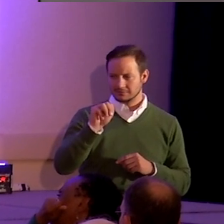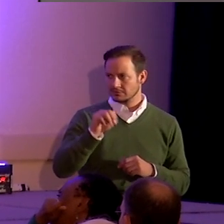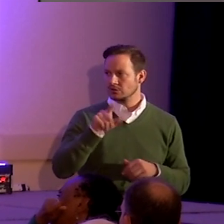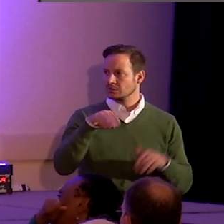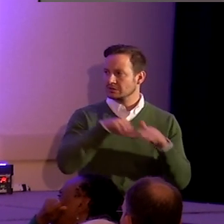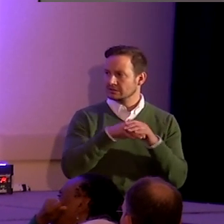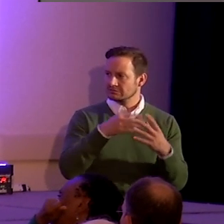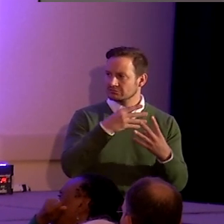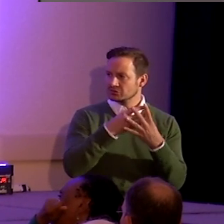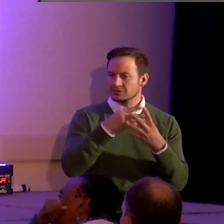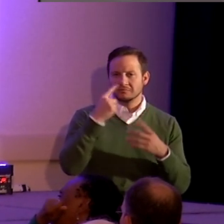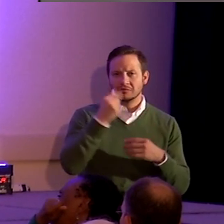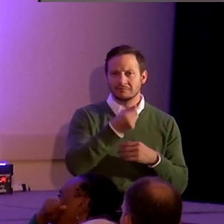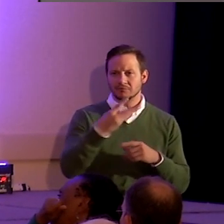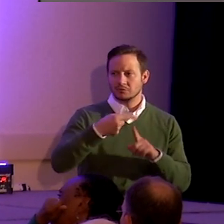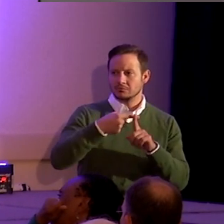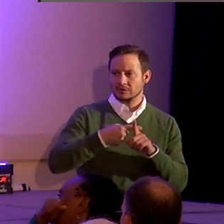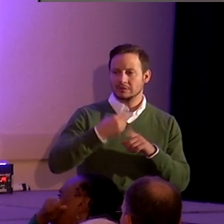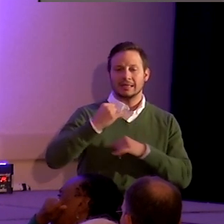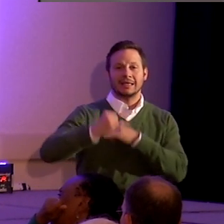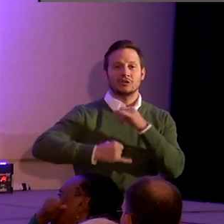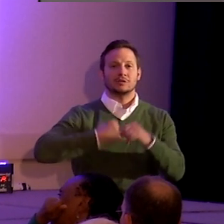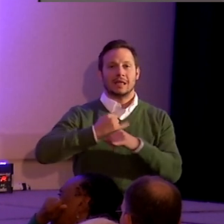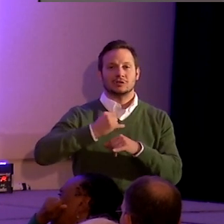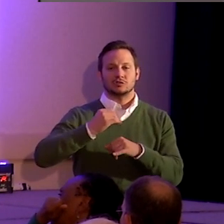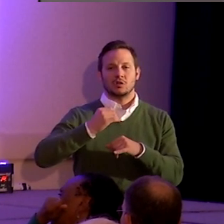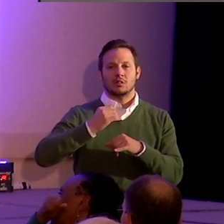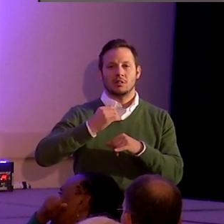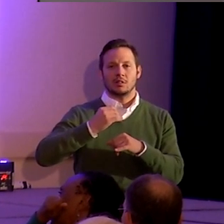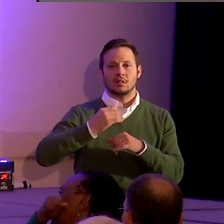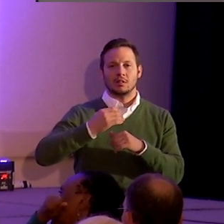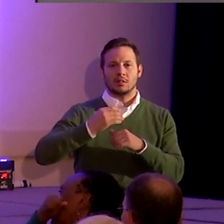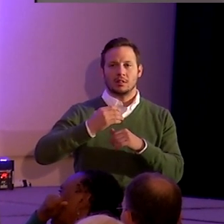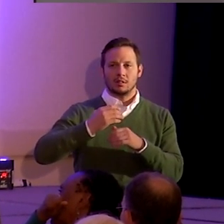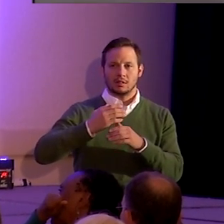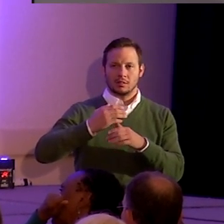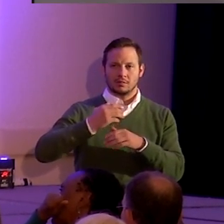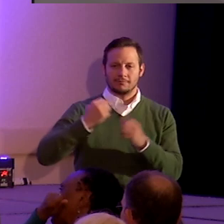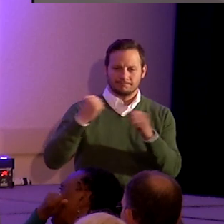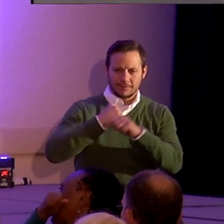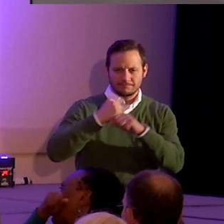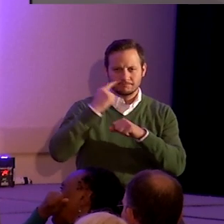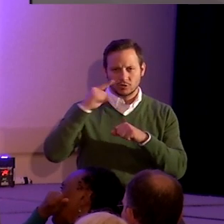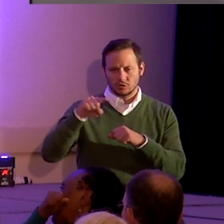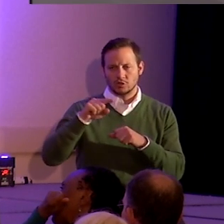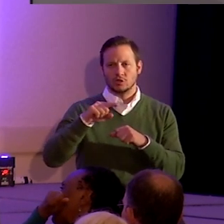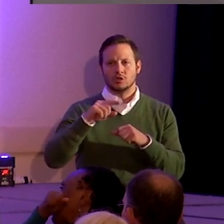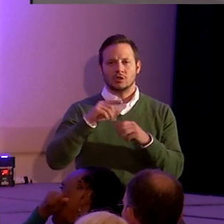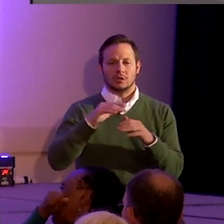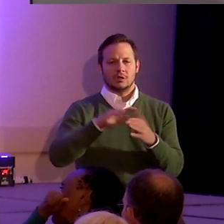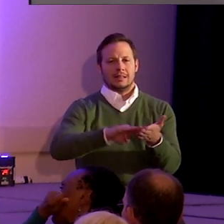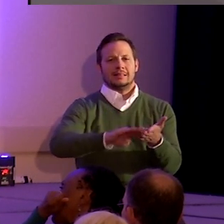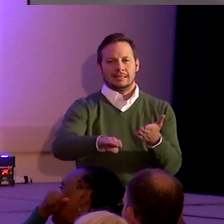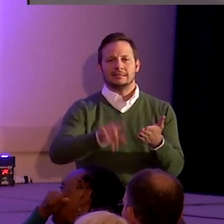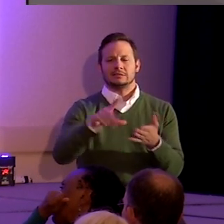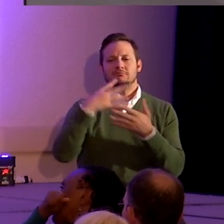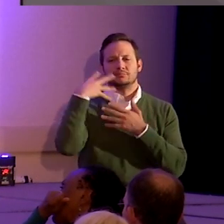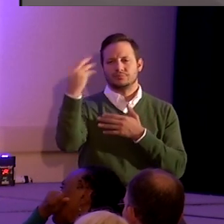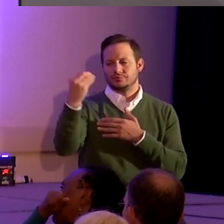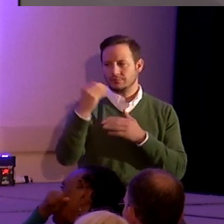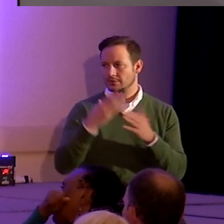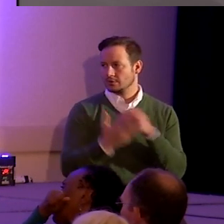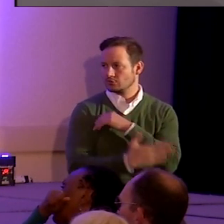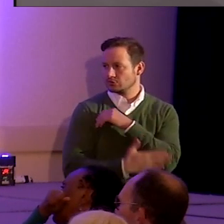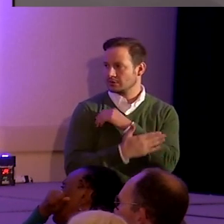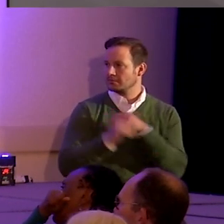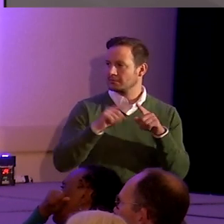for a few months until an international campaign helped to get her release, and now she's had to leave the country. And of course, there have been many